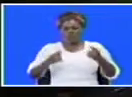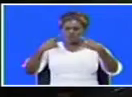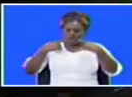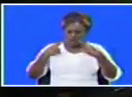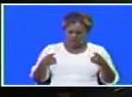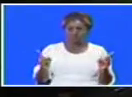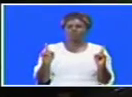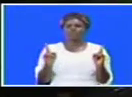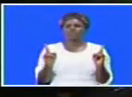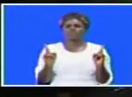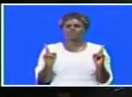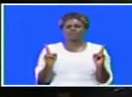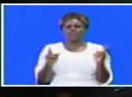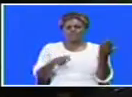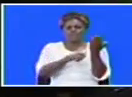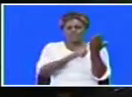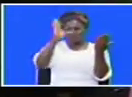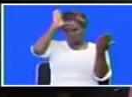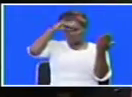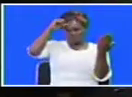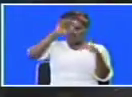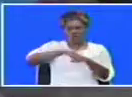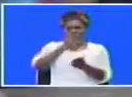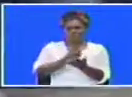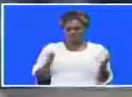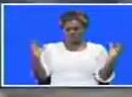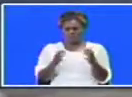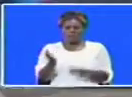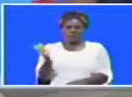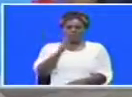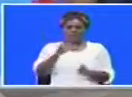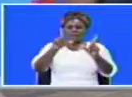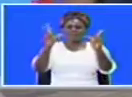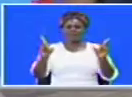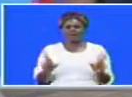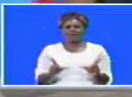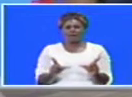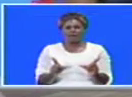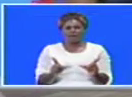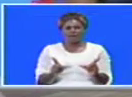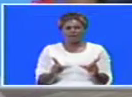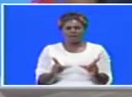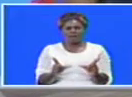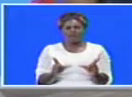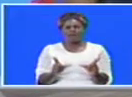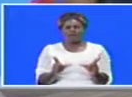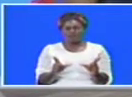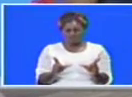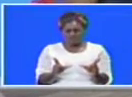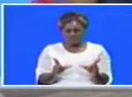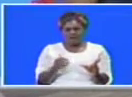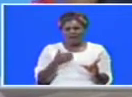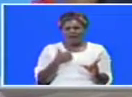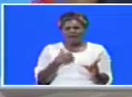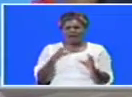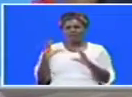keeping our viewers updated. My name is Sophia Wanuna. On behalf of the team here, it's back to you, Linda. So, of course, we'll still